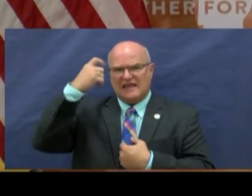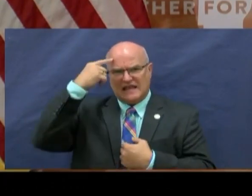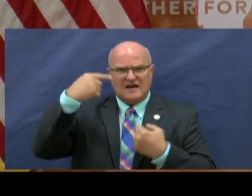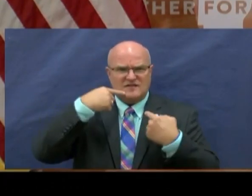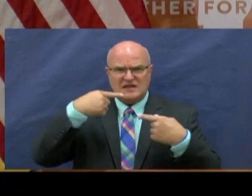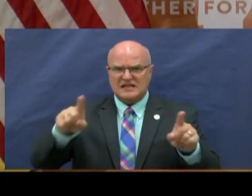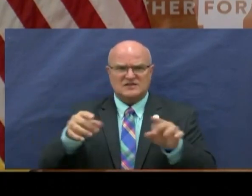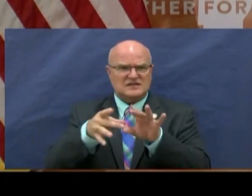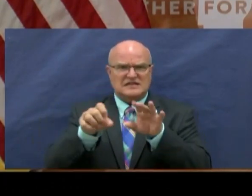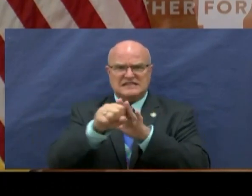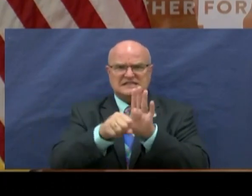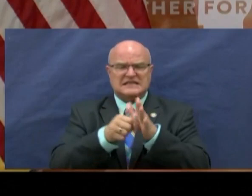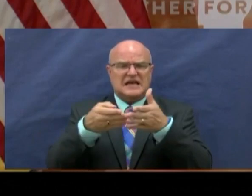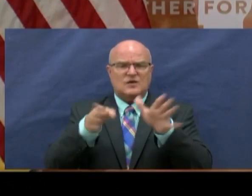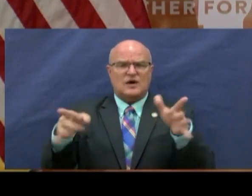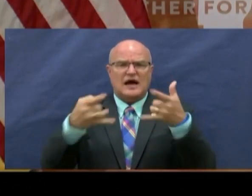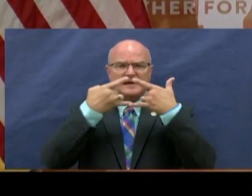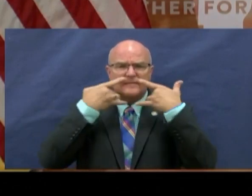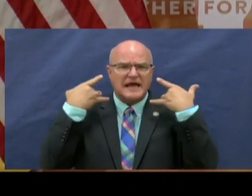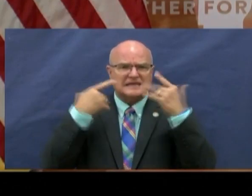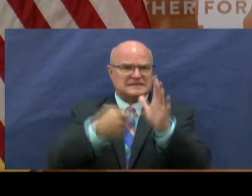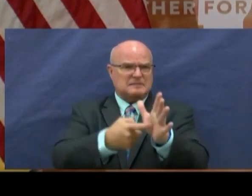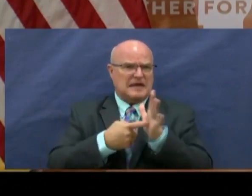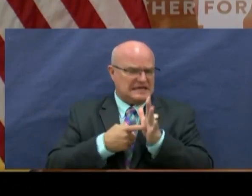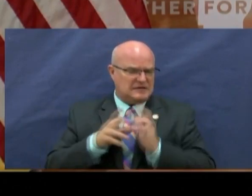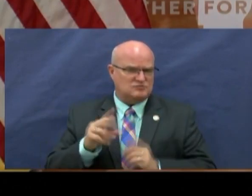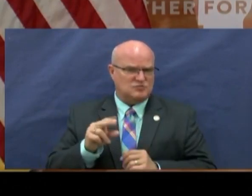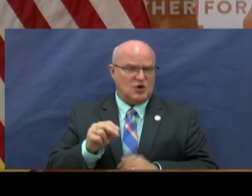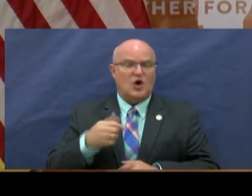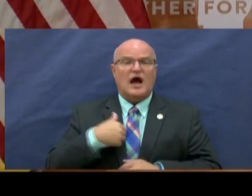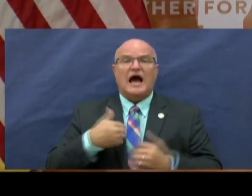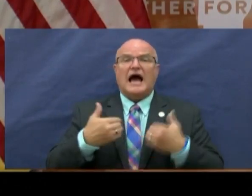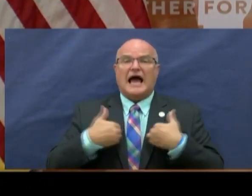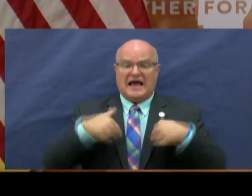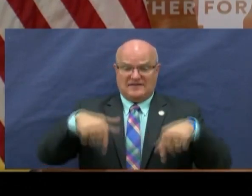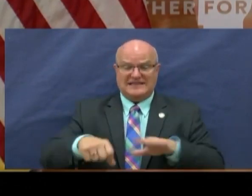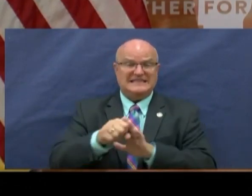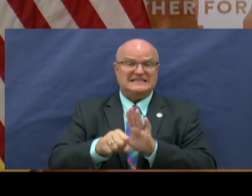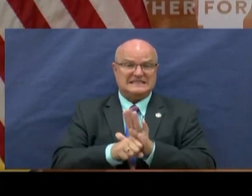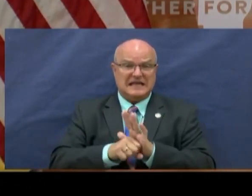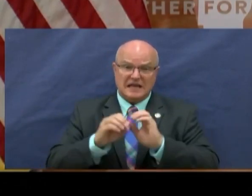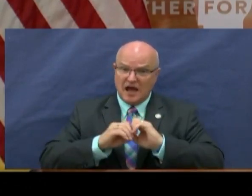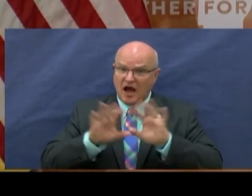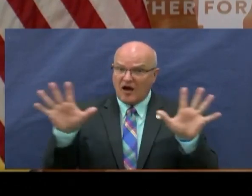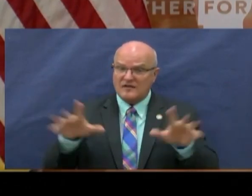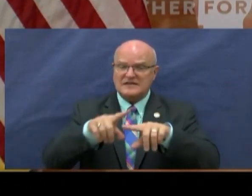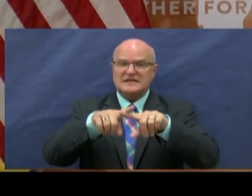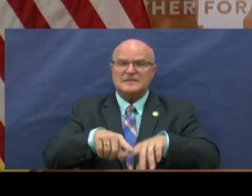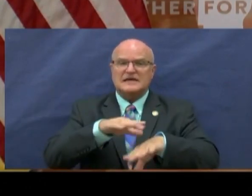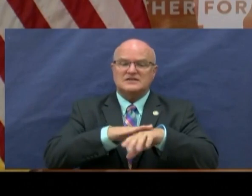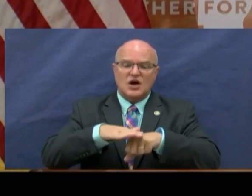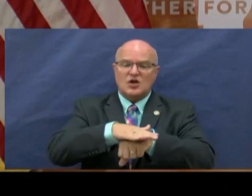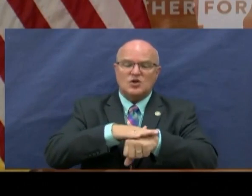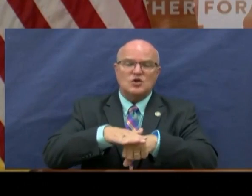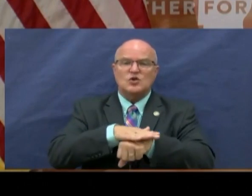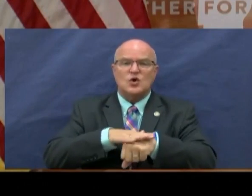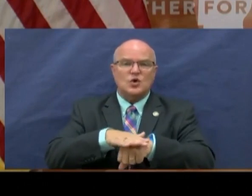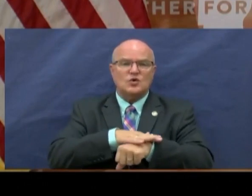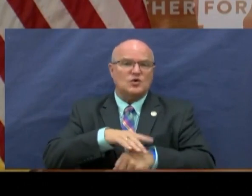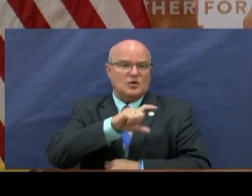issued a statewide mask mandate. I have in this state. It obviously depends upon local law